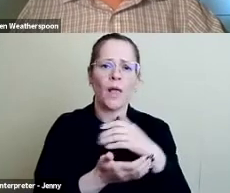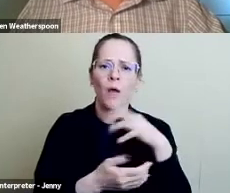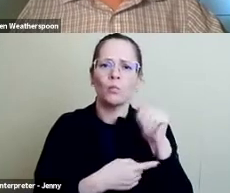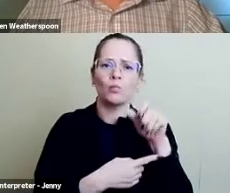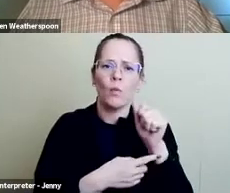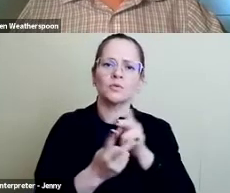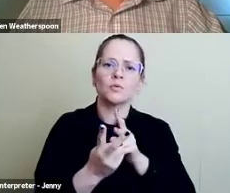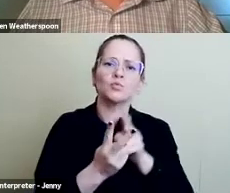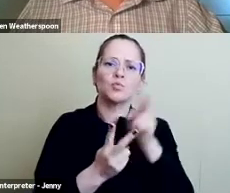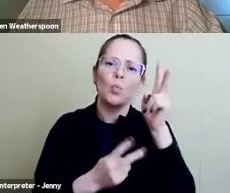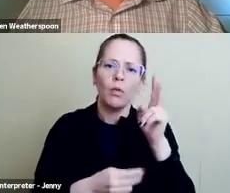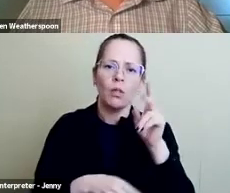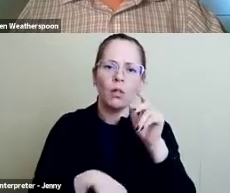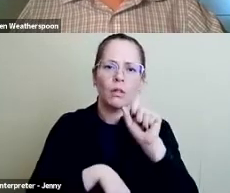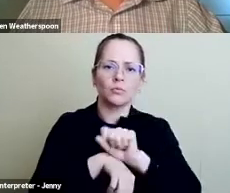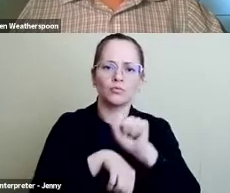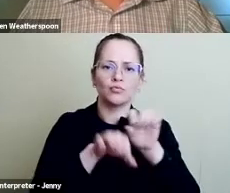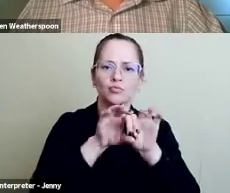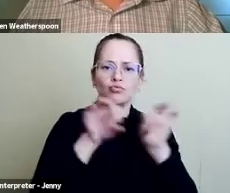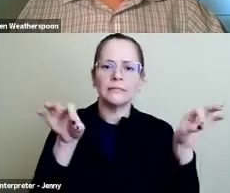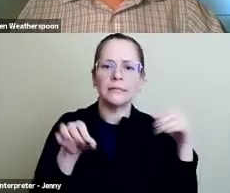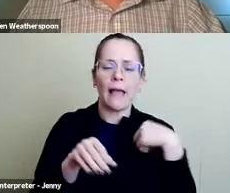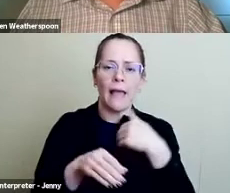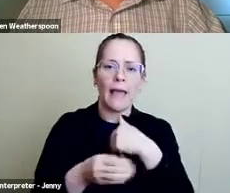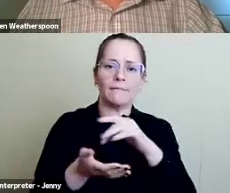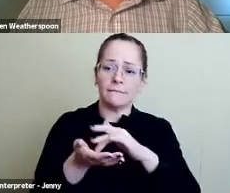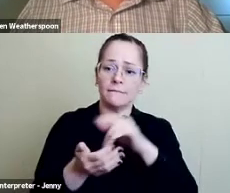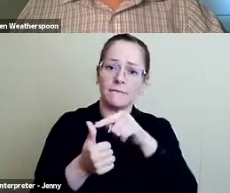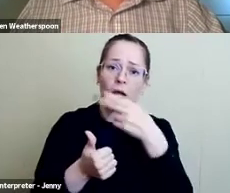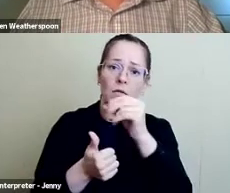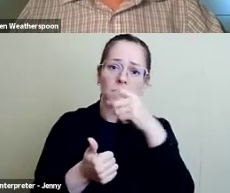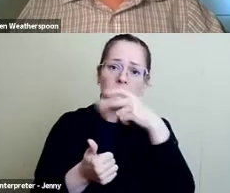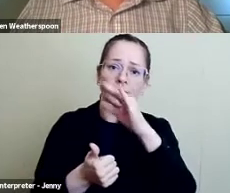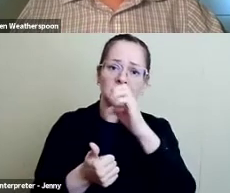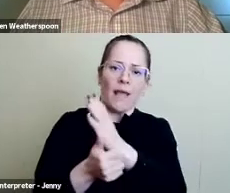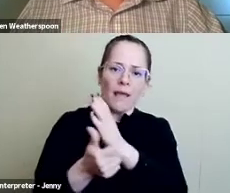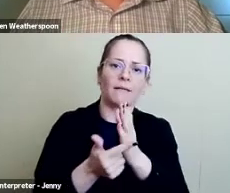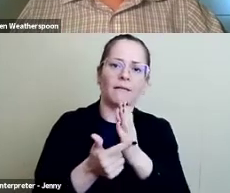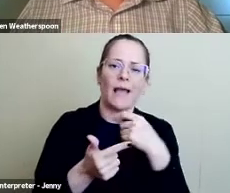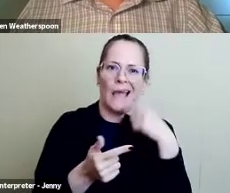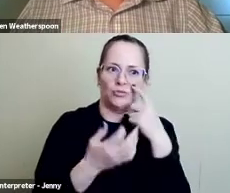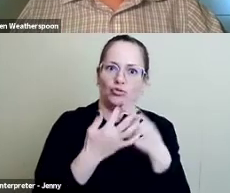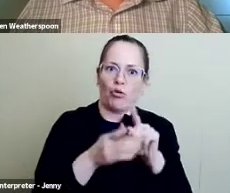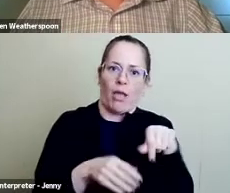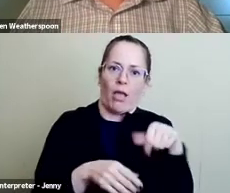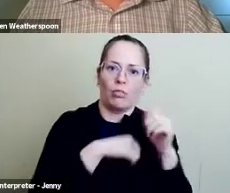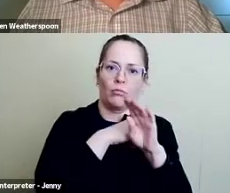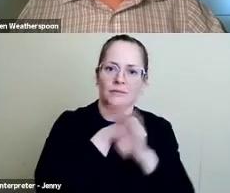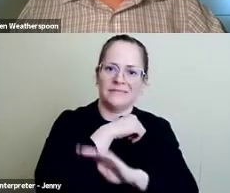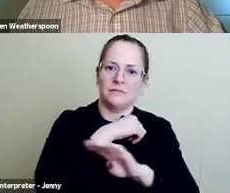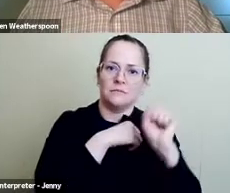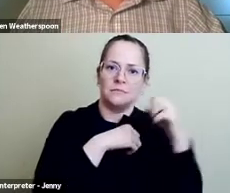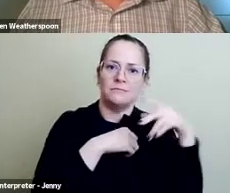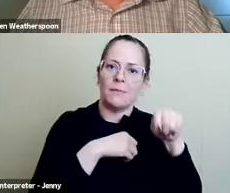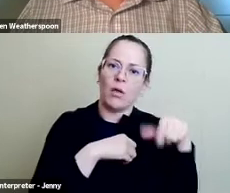did Master of Palliative Care and Hospice as well. I just graduated in September. So for me, I